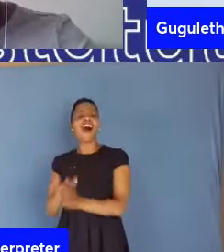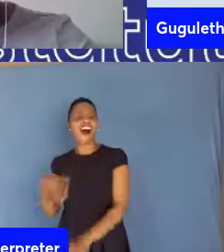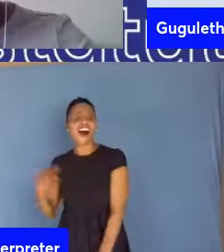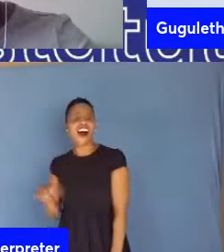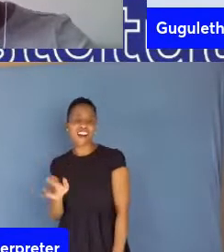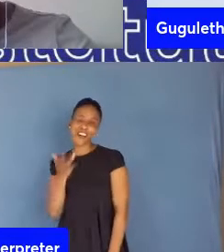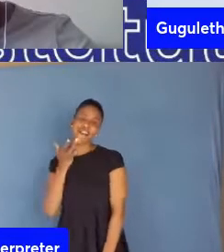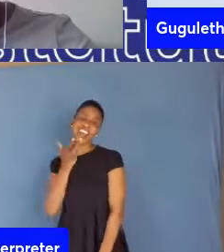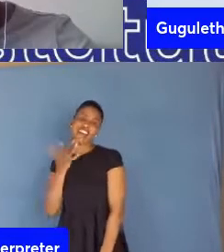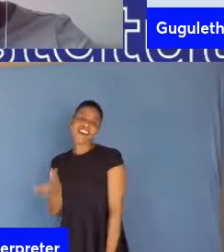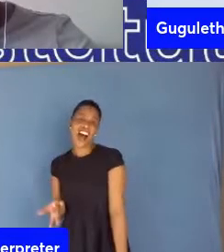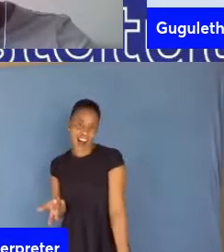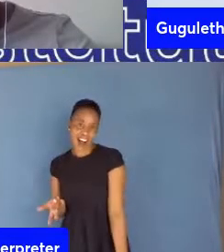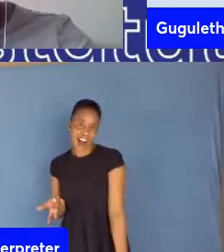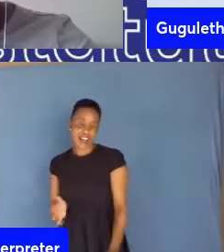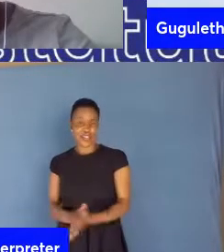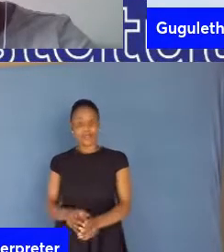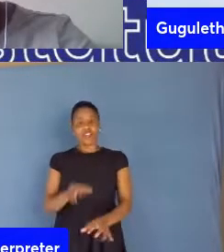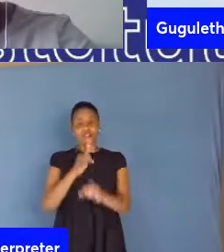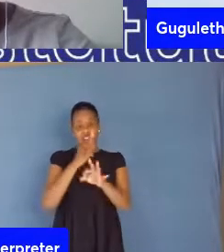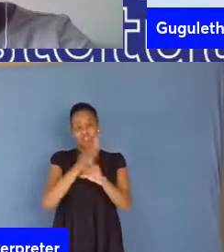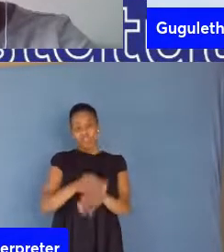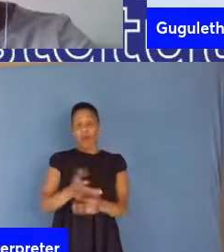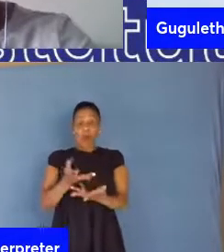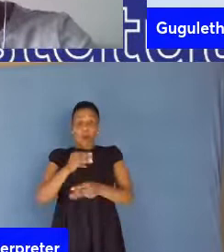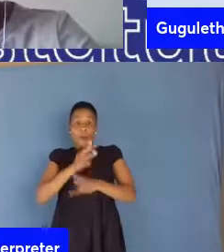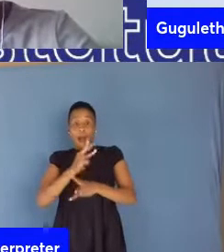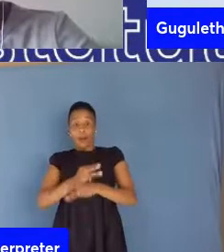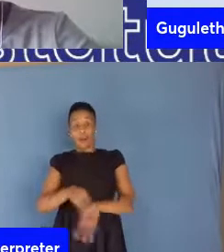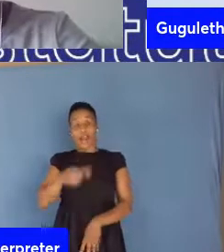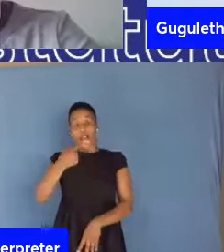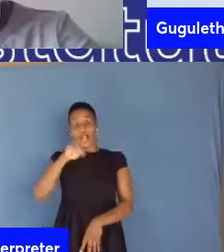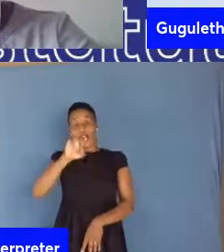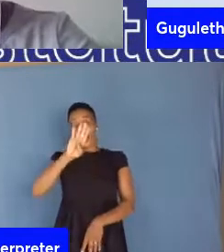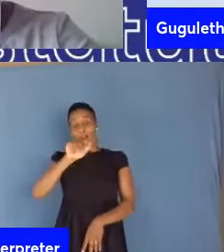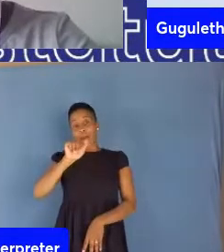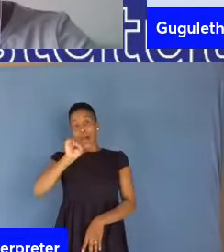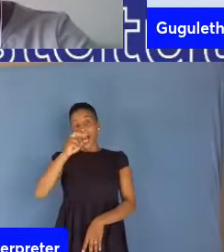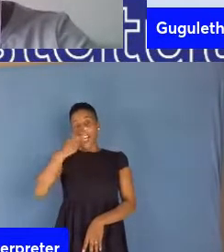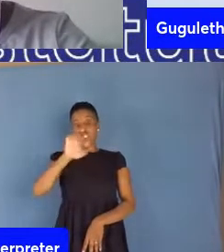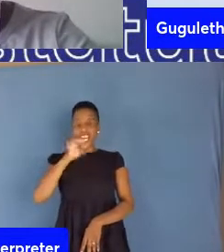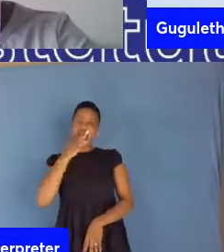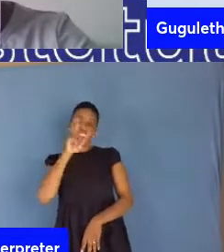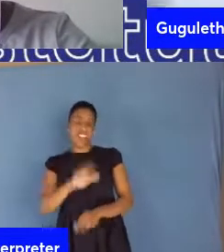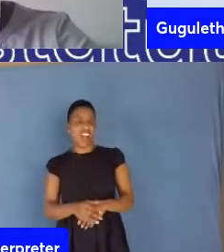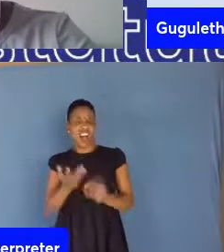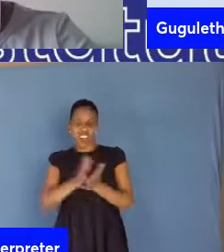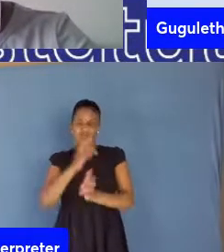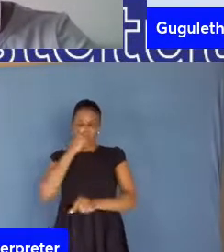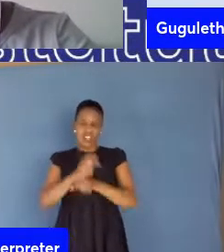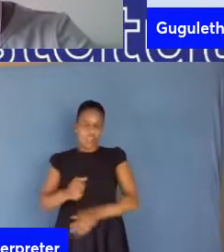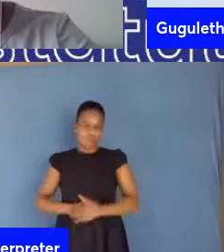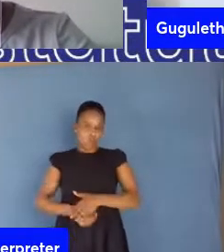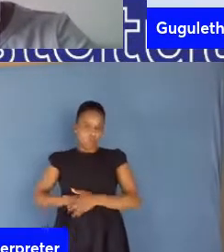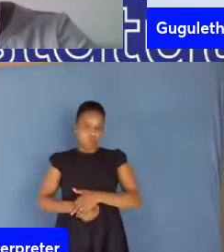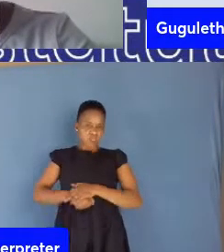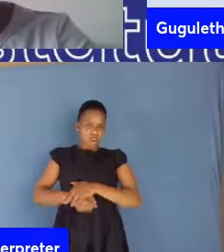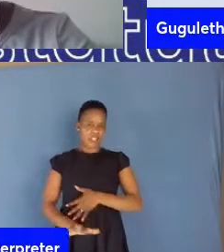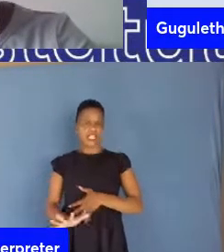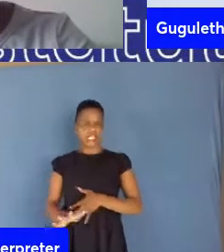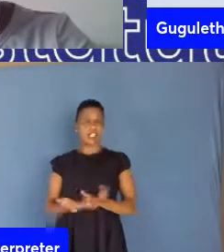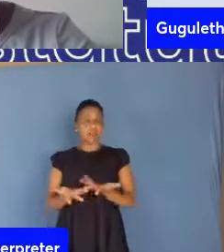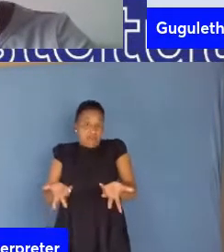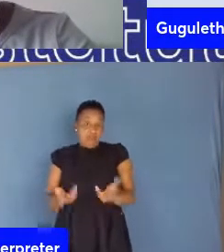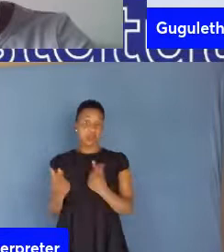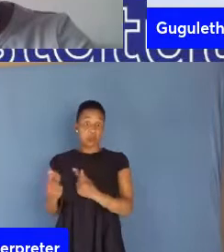Gebashe, if Mama Gebashe is saying, you need to abort this, and so many things get to happen in